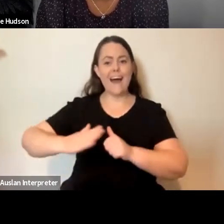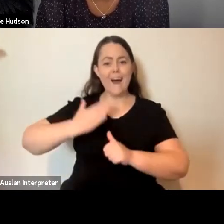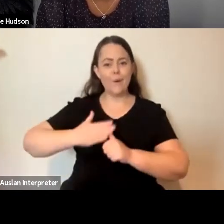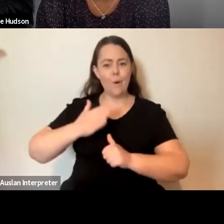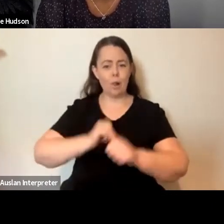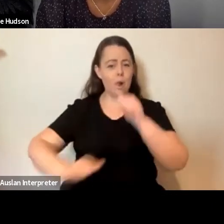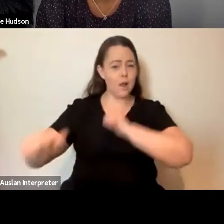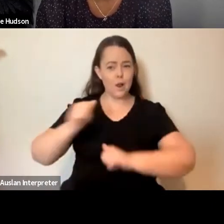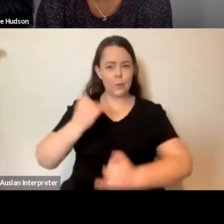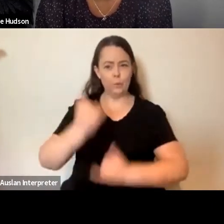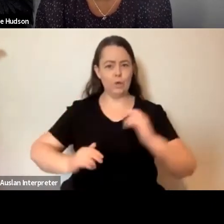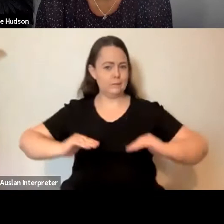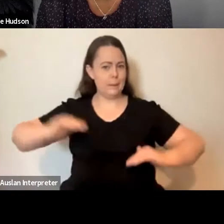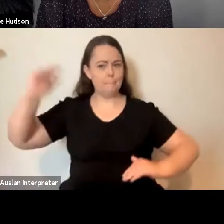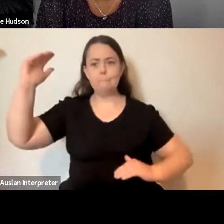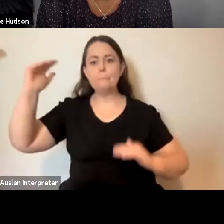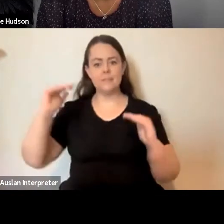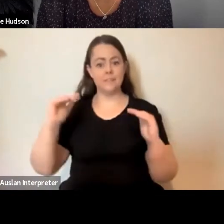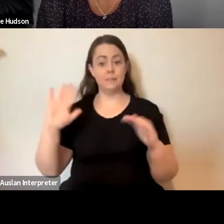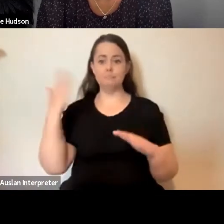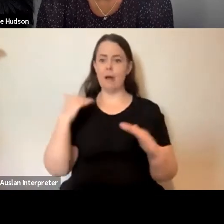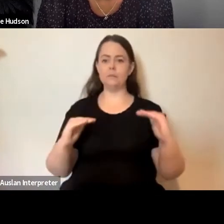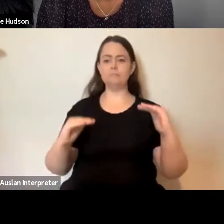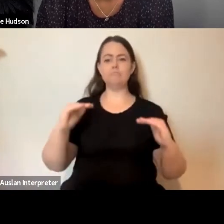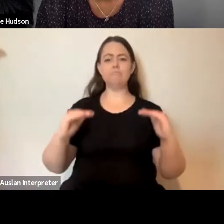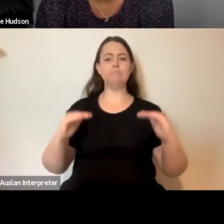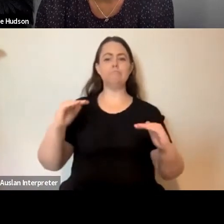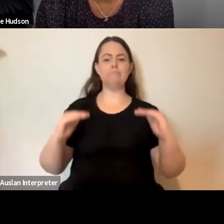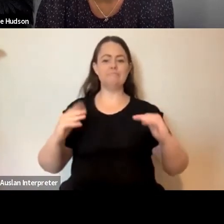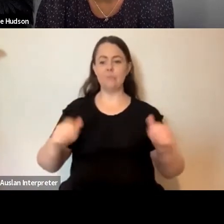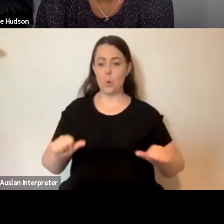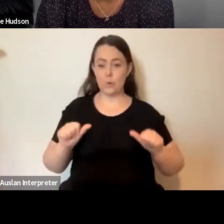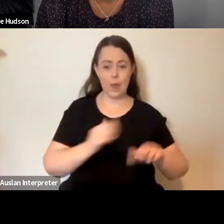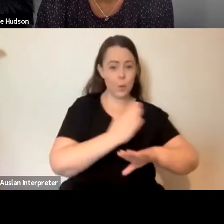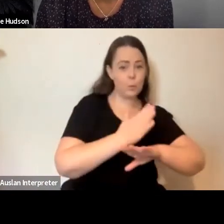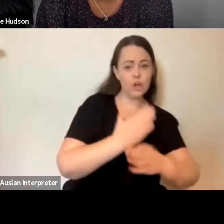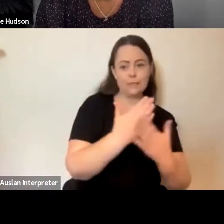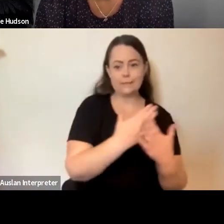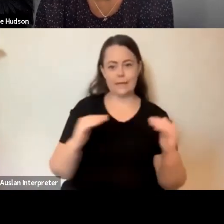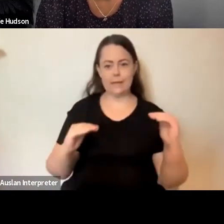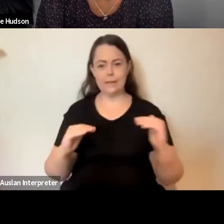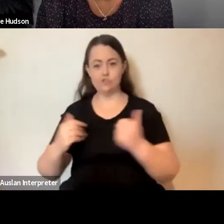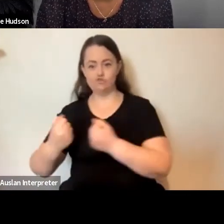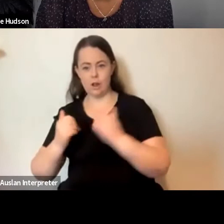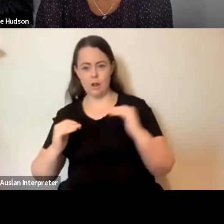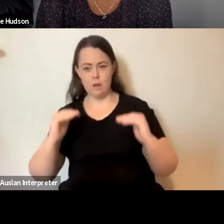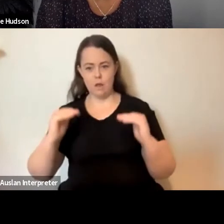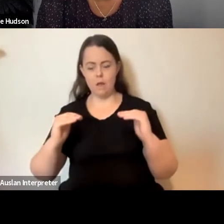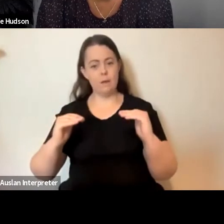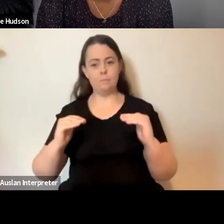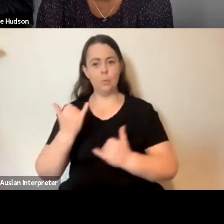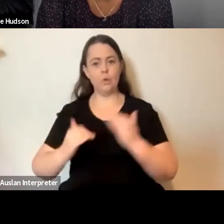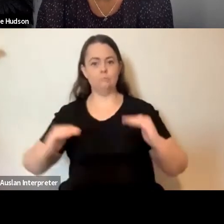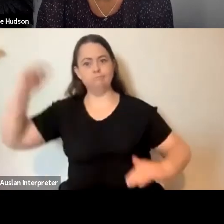some significant increases. And what we would hear from the front line is that there has been this over a